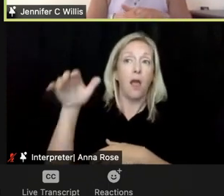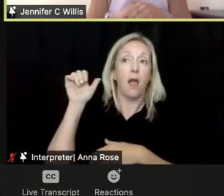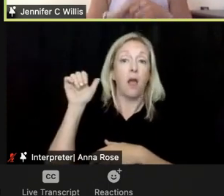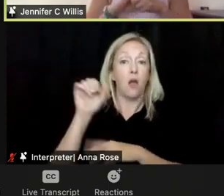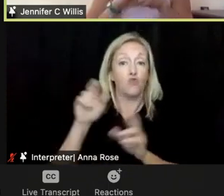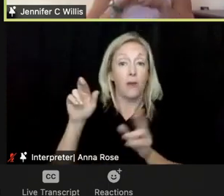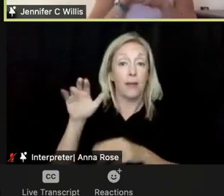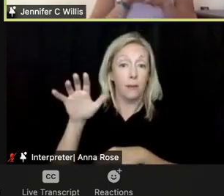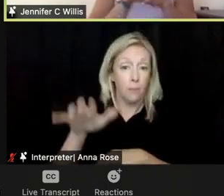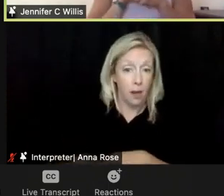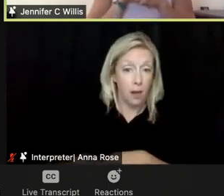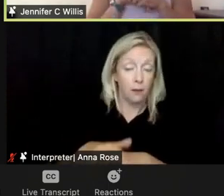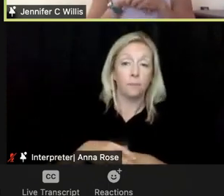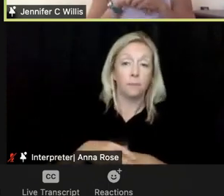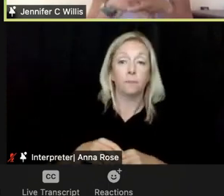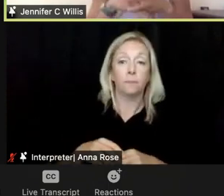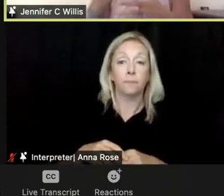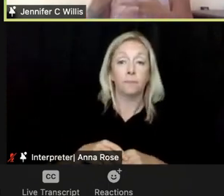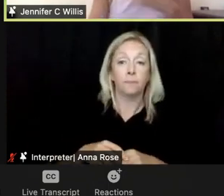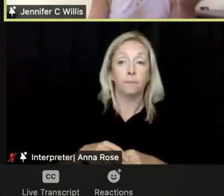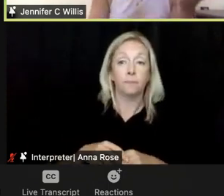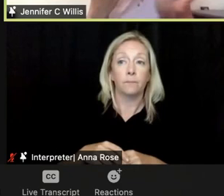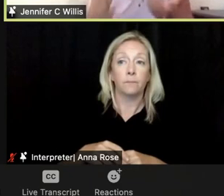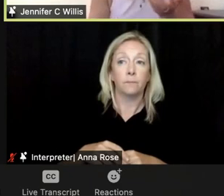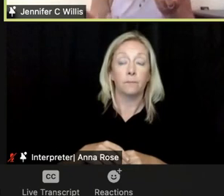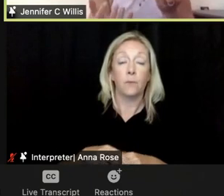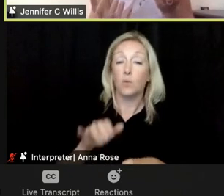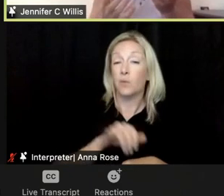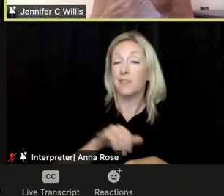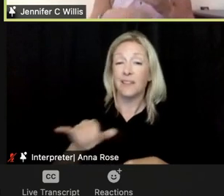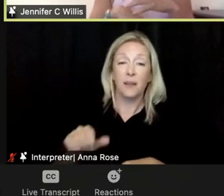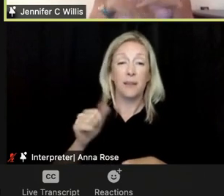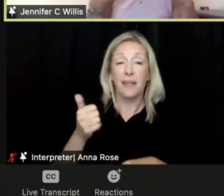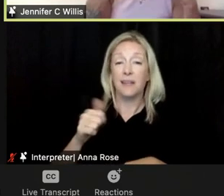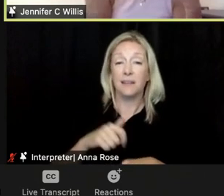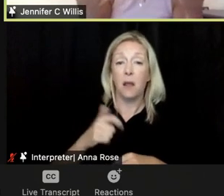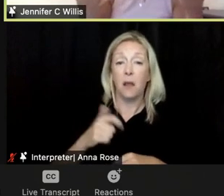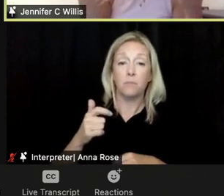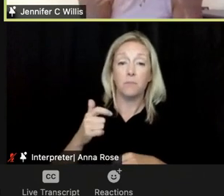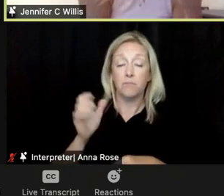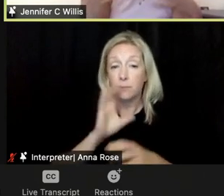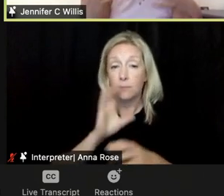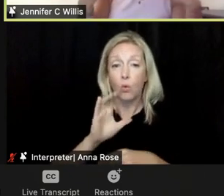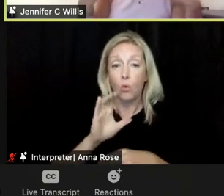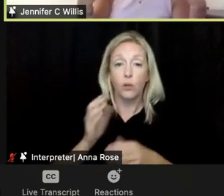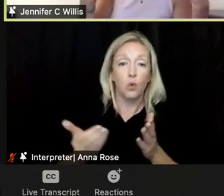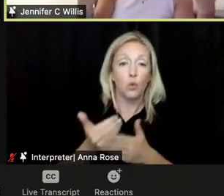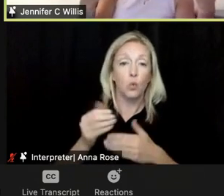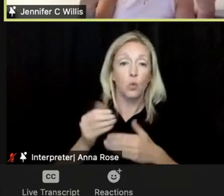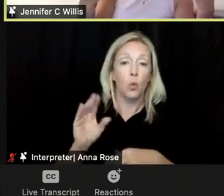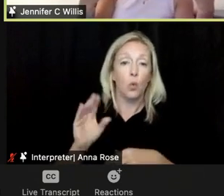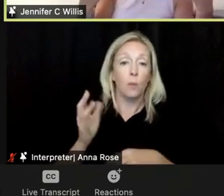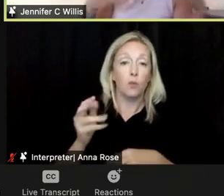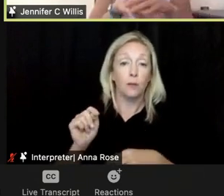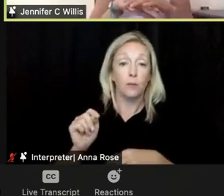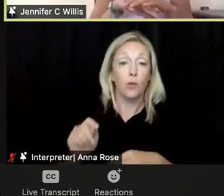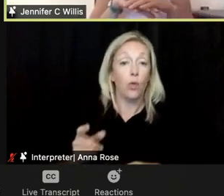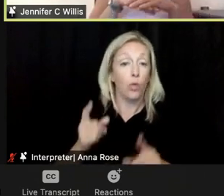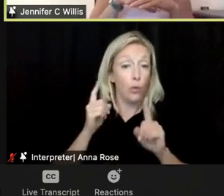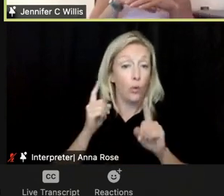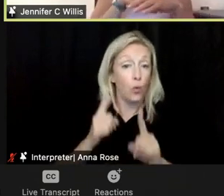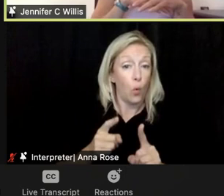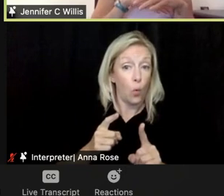back to the adult. So the same thing when we're exploring or manipulating an object. And the hope is that we are transitioning that